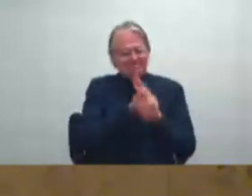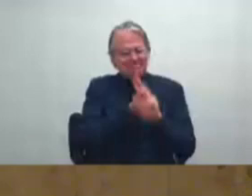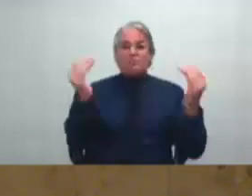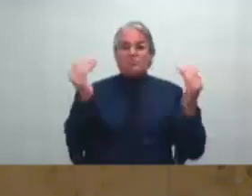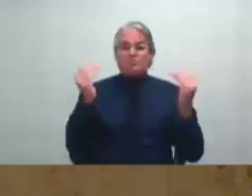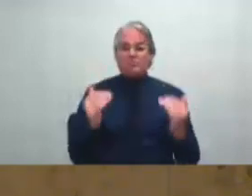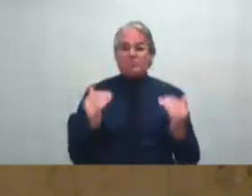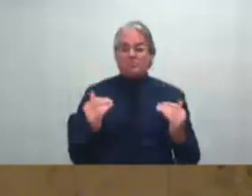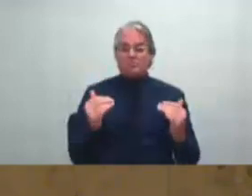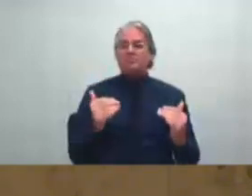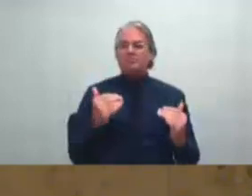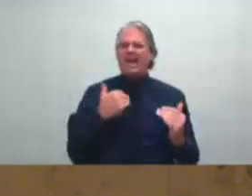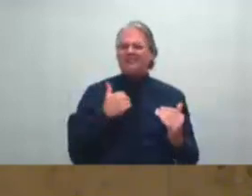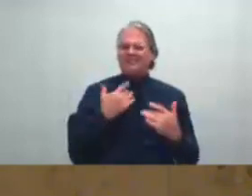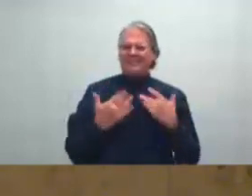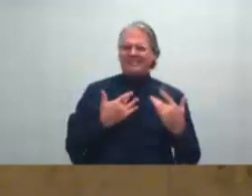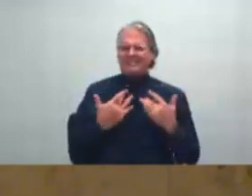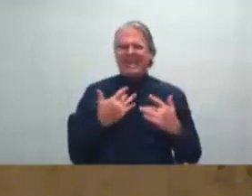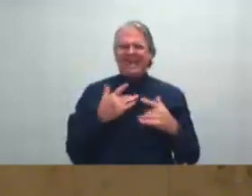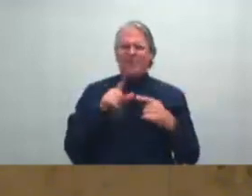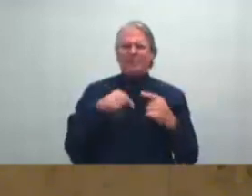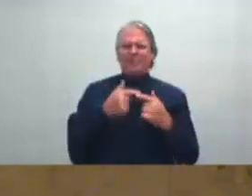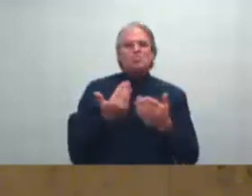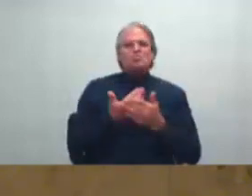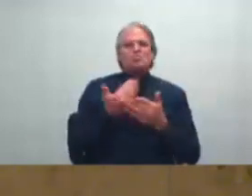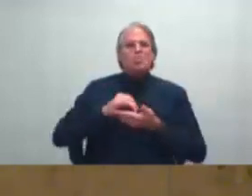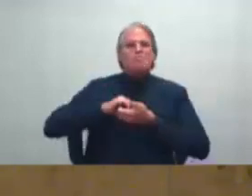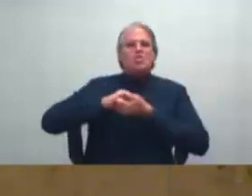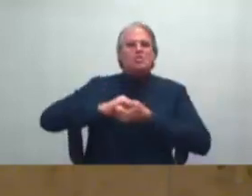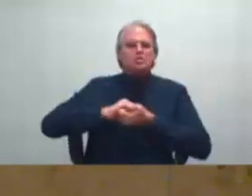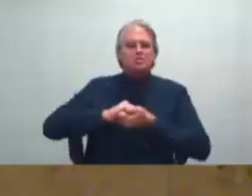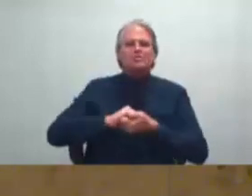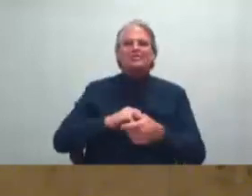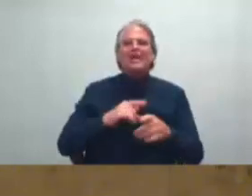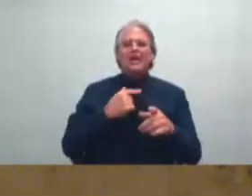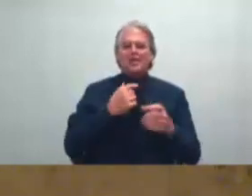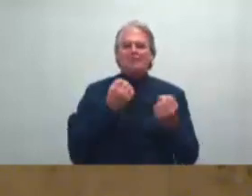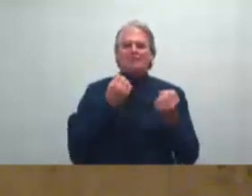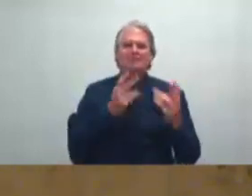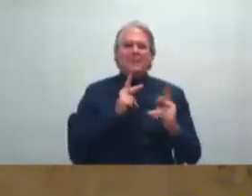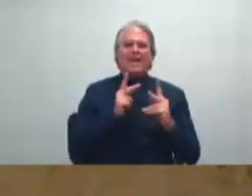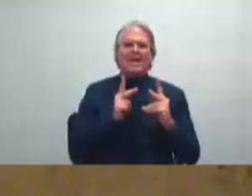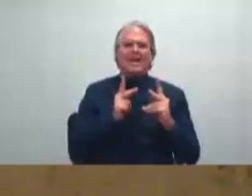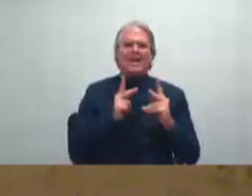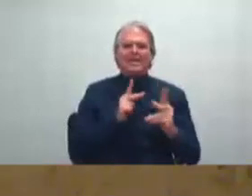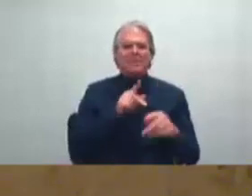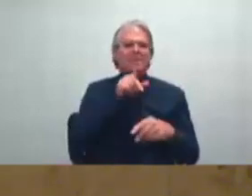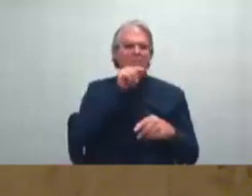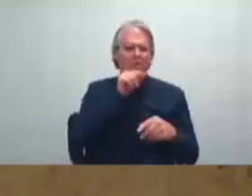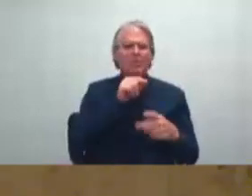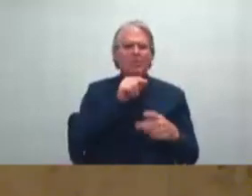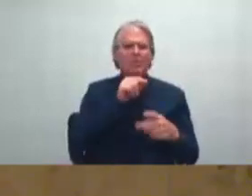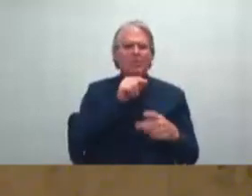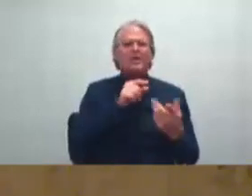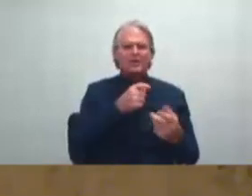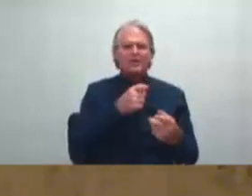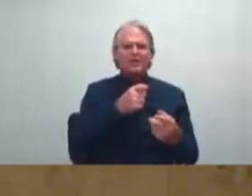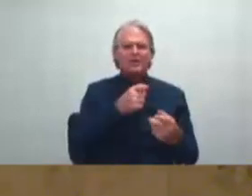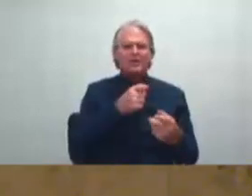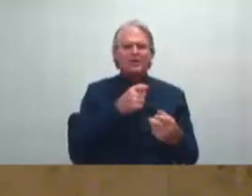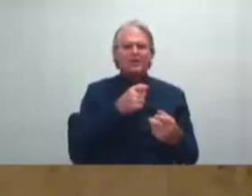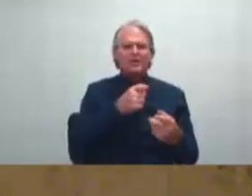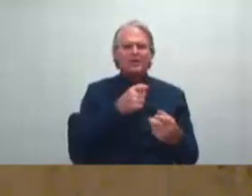getting pinged a lot on Twitter. I'm not on Facebook typically, but I am on Twitter. I figure you can't get in that much trouble in 180